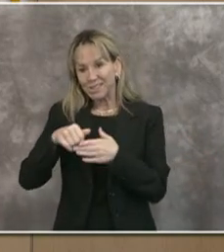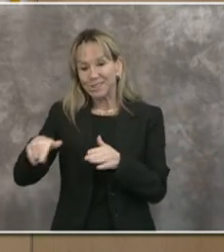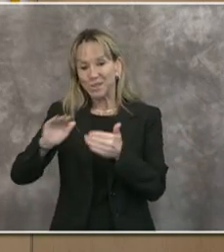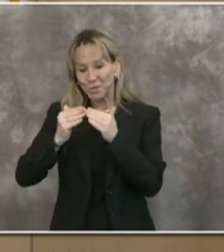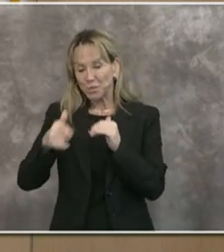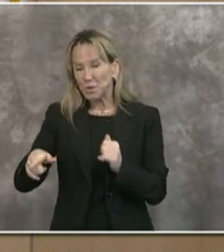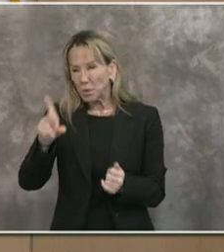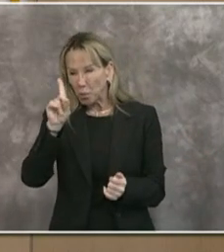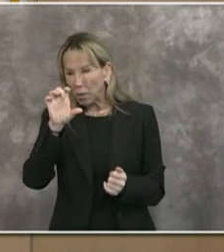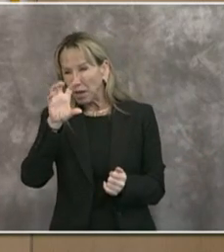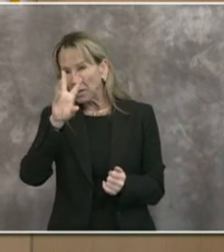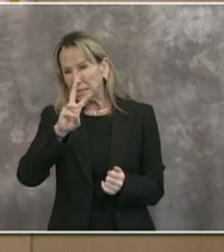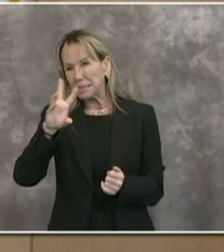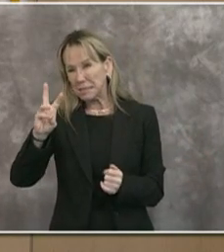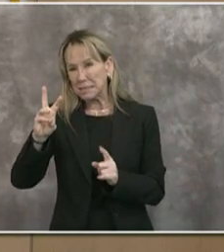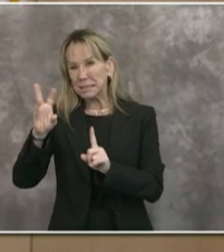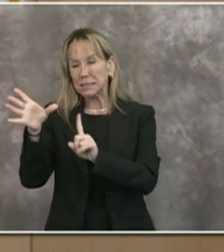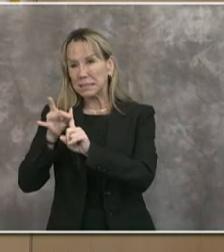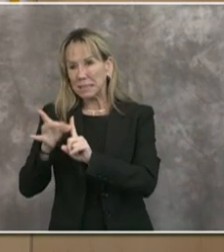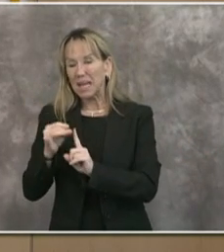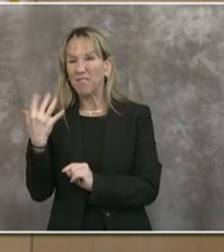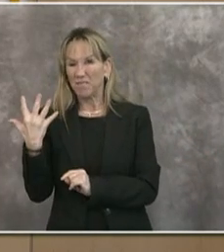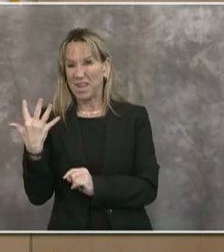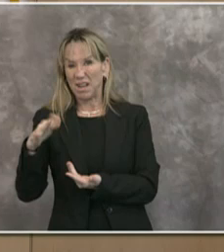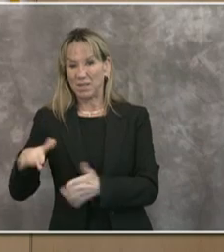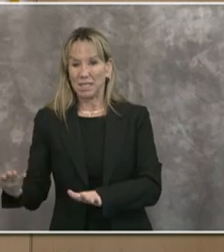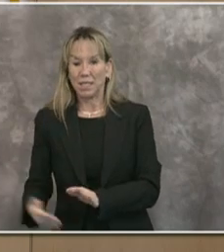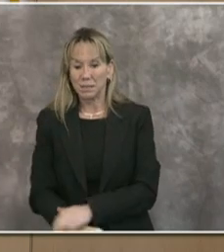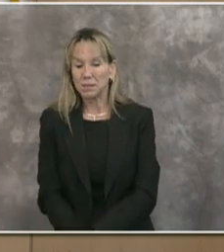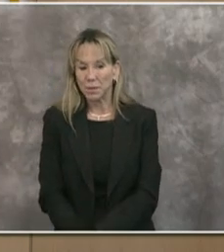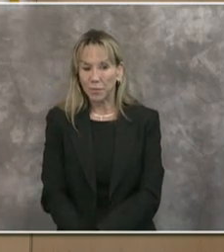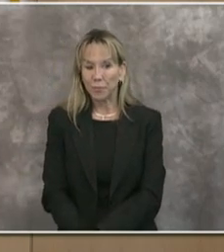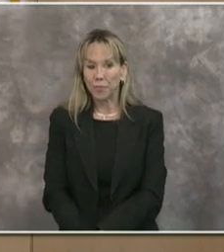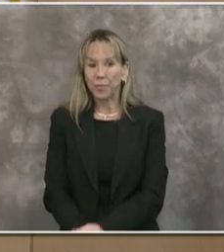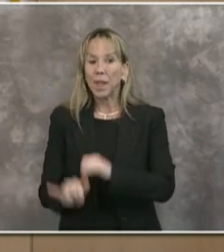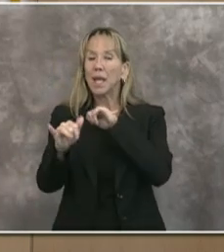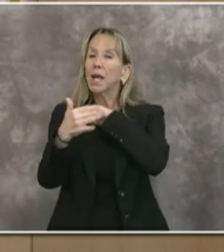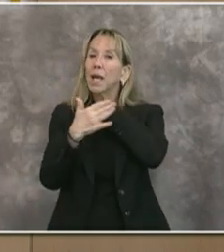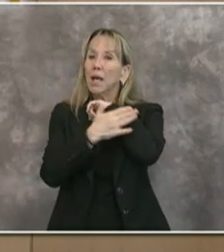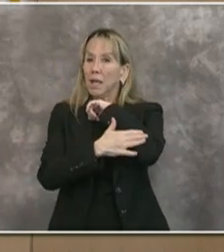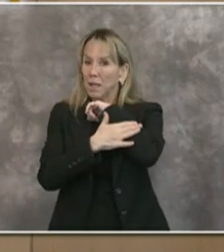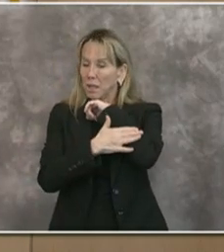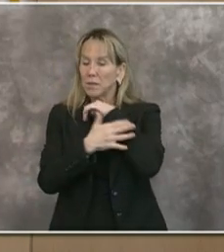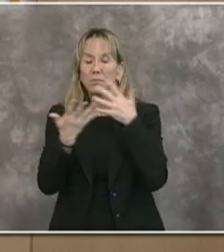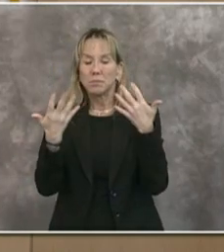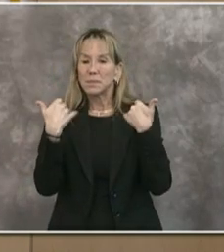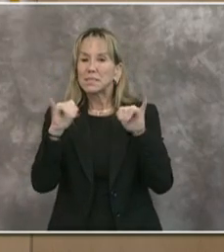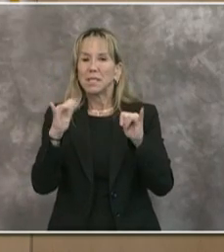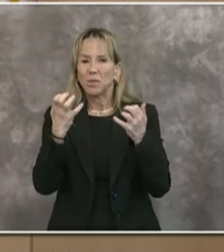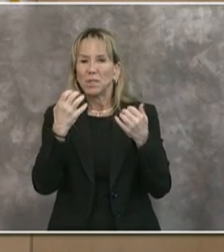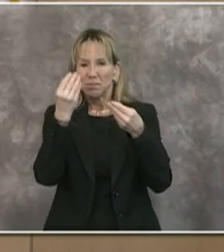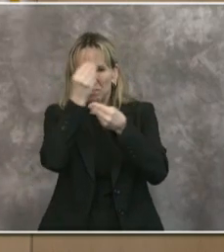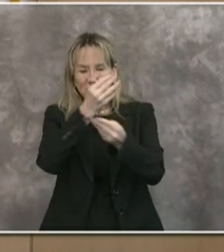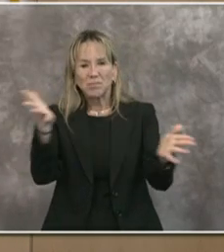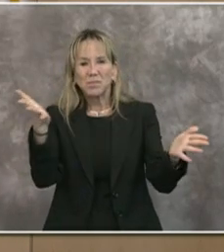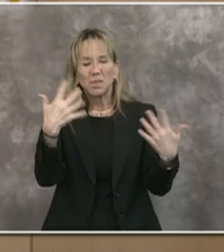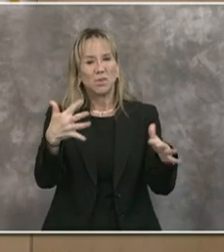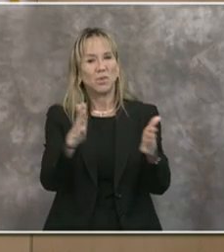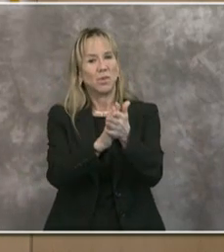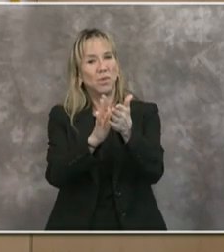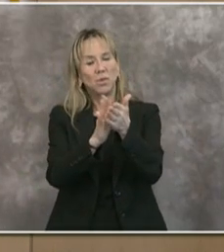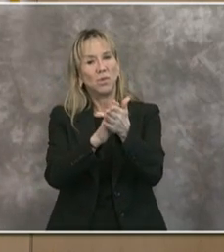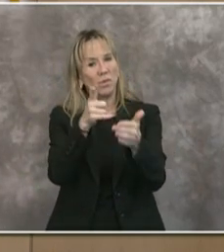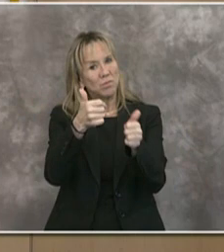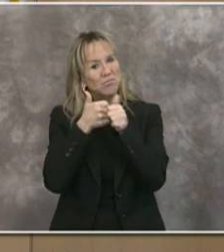include 166 cases and 5 deaths. The county continues to applaud the public for staying